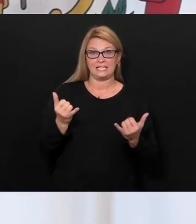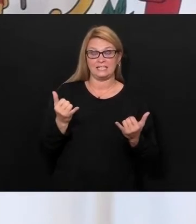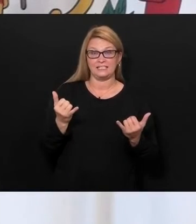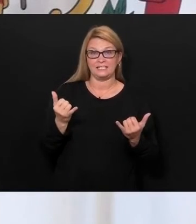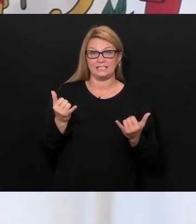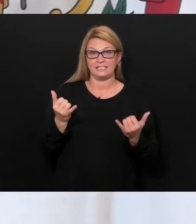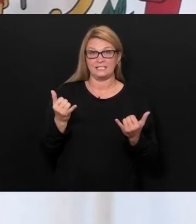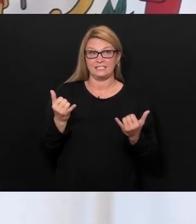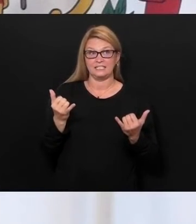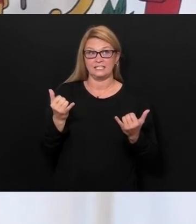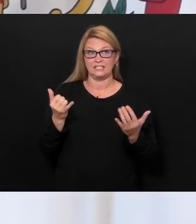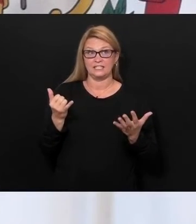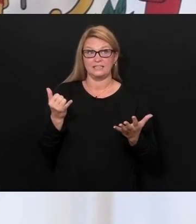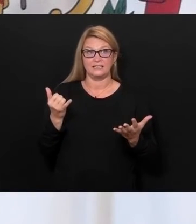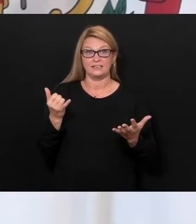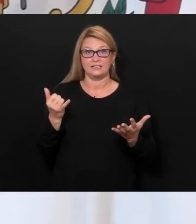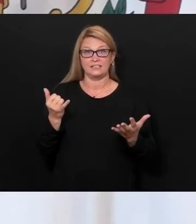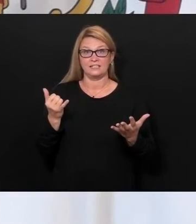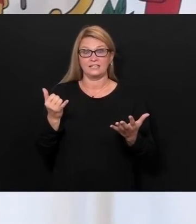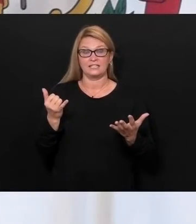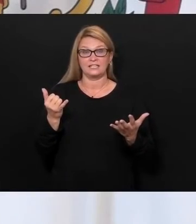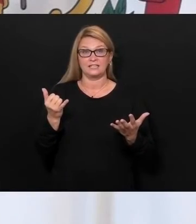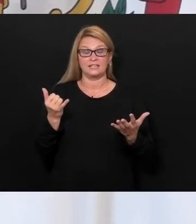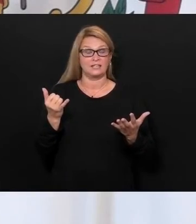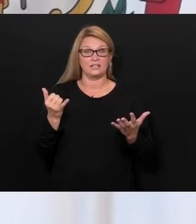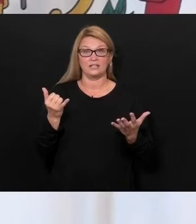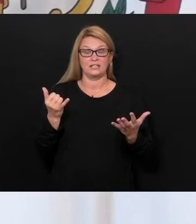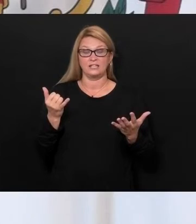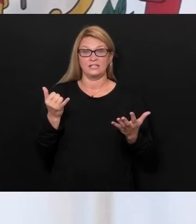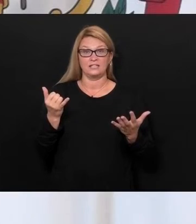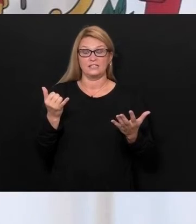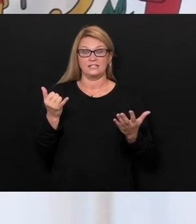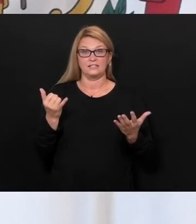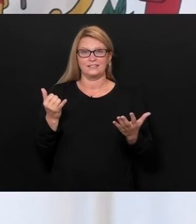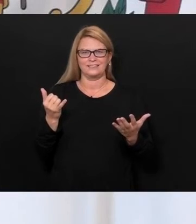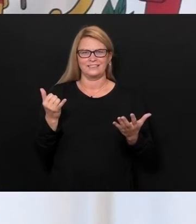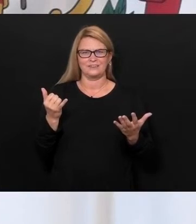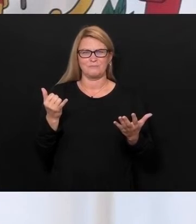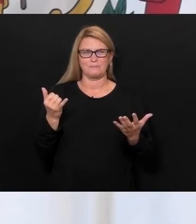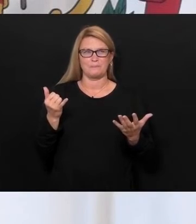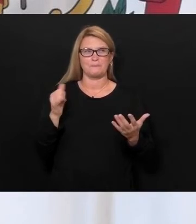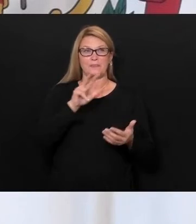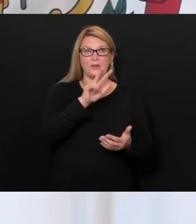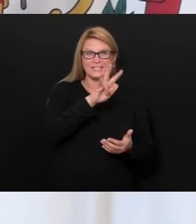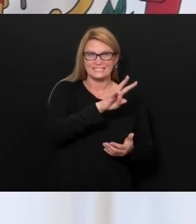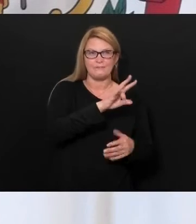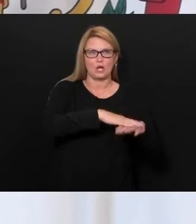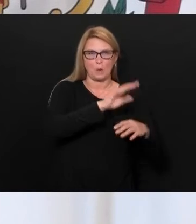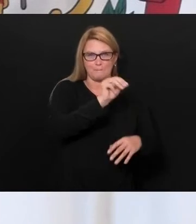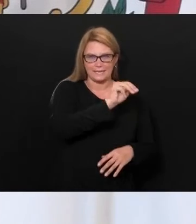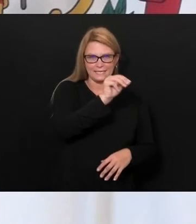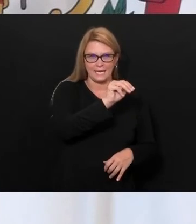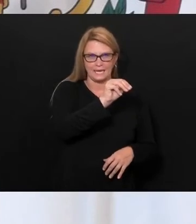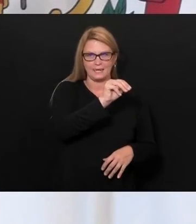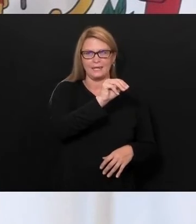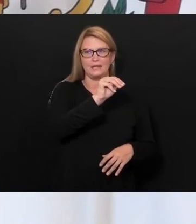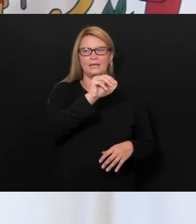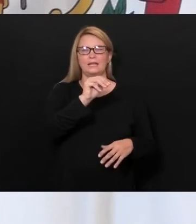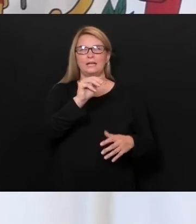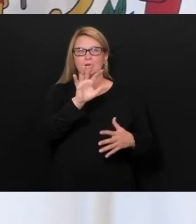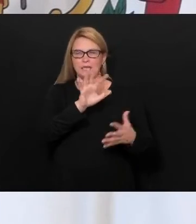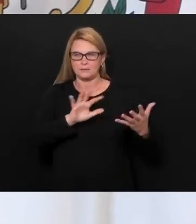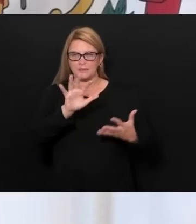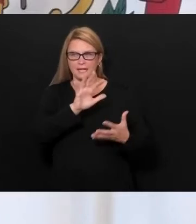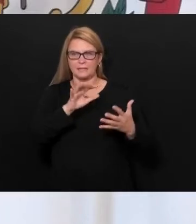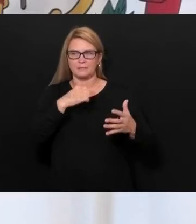and I'm getting messed up here, but 37 rather Monday, and